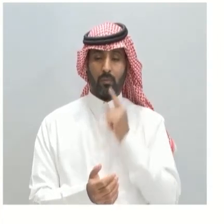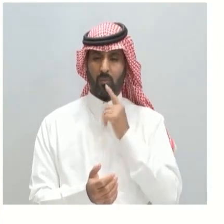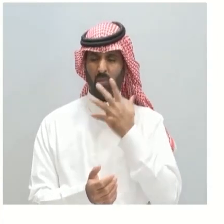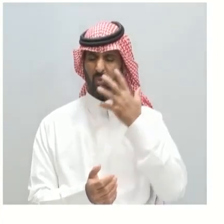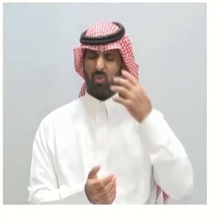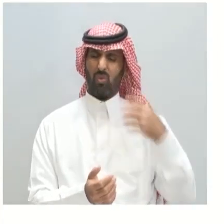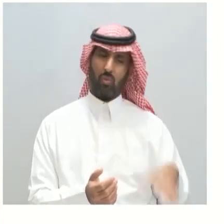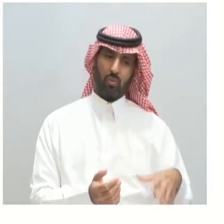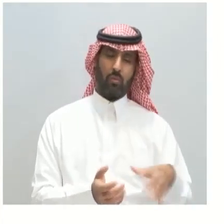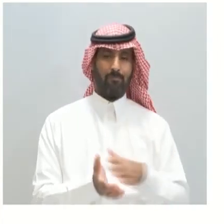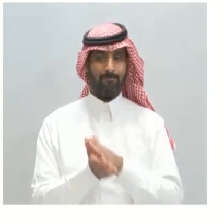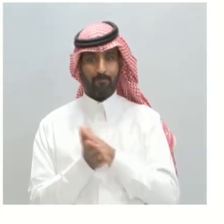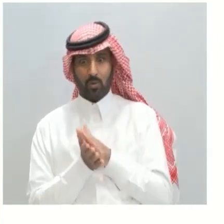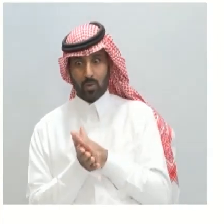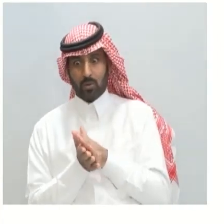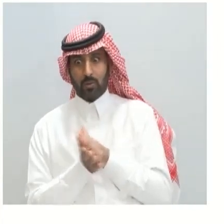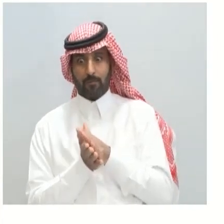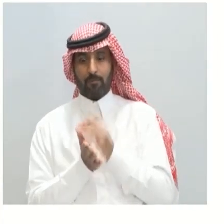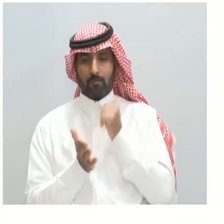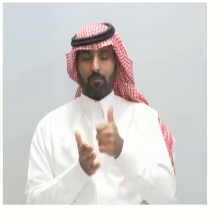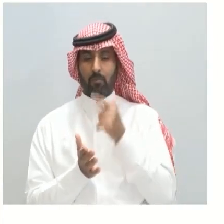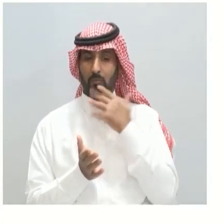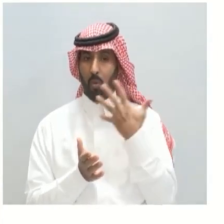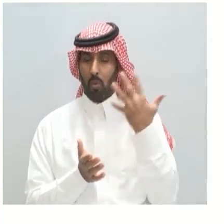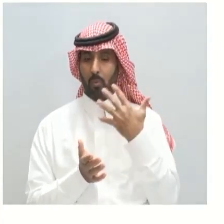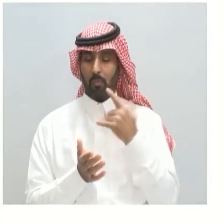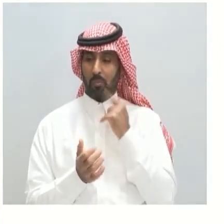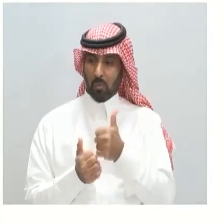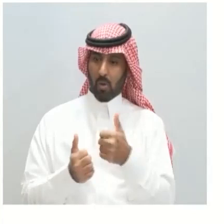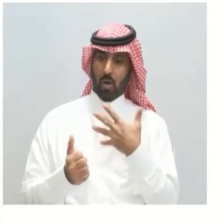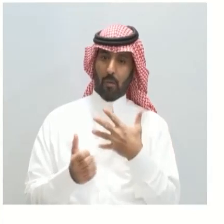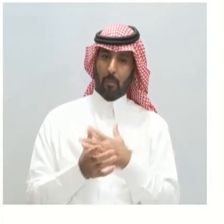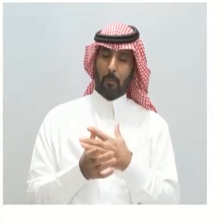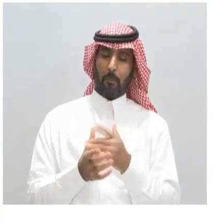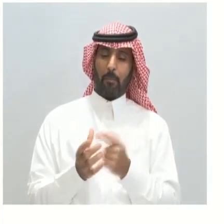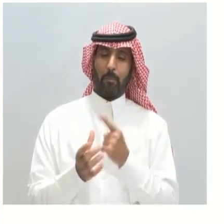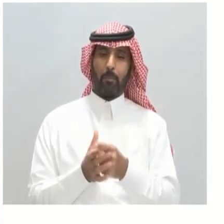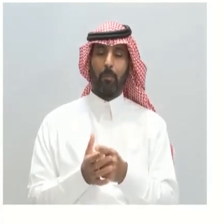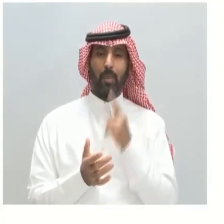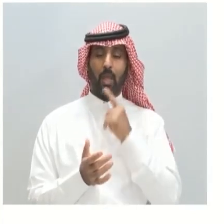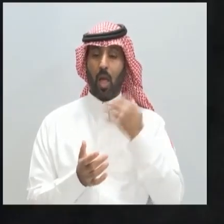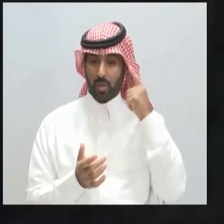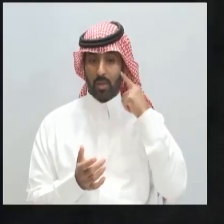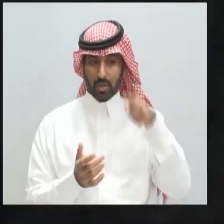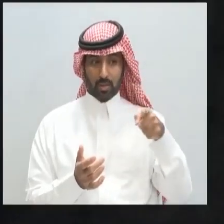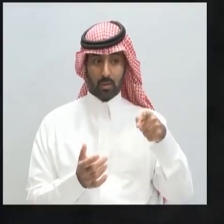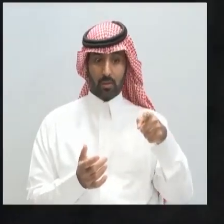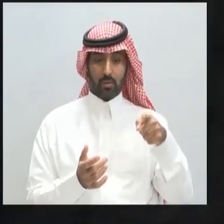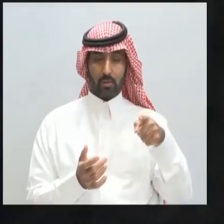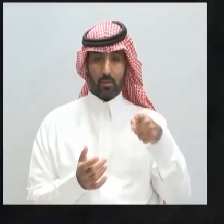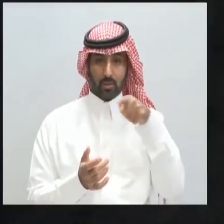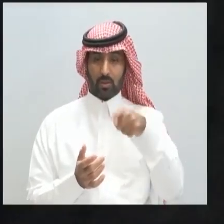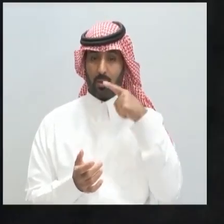Boring, exciting, fascinating, interesting, amazing, and so on. For example, you can say, I think that